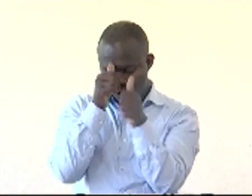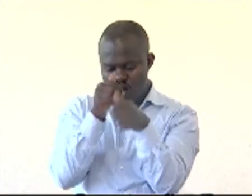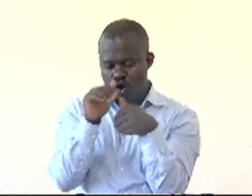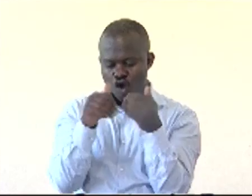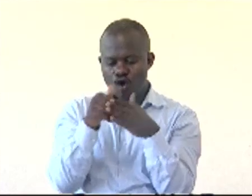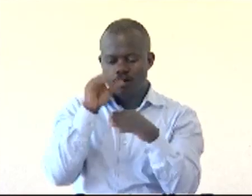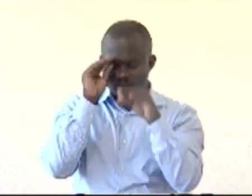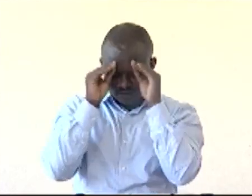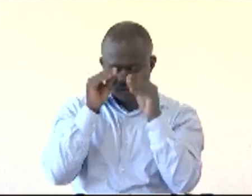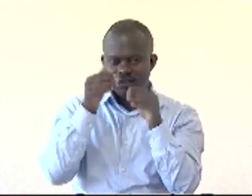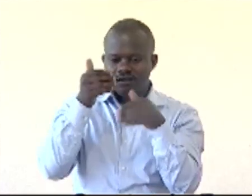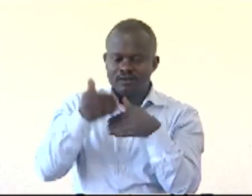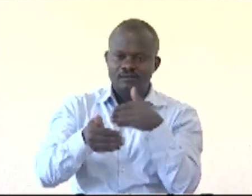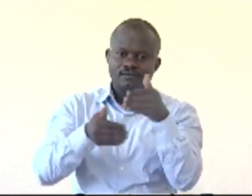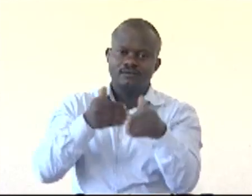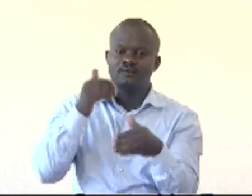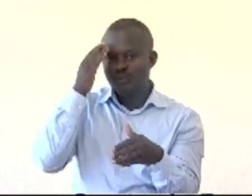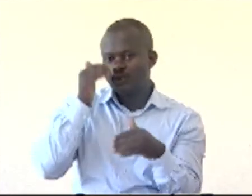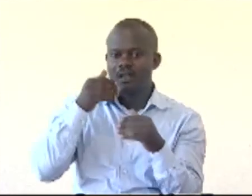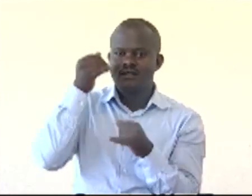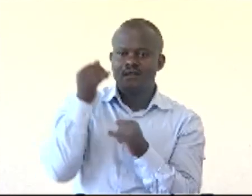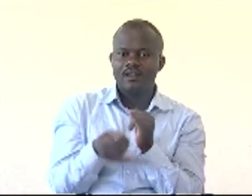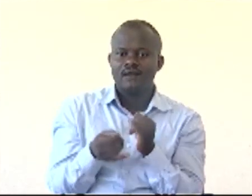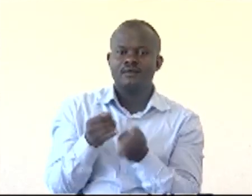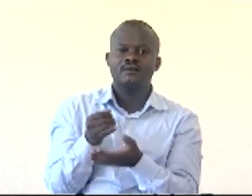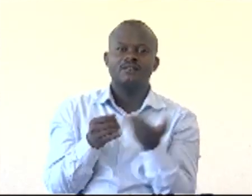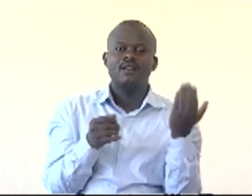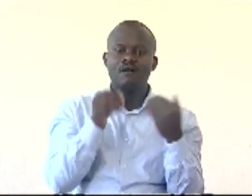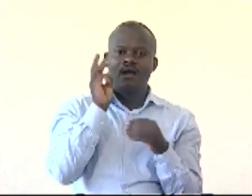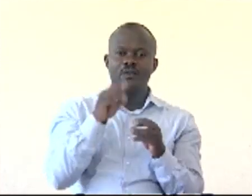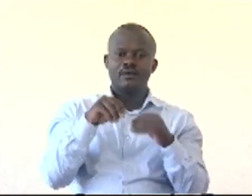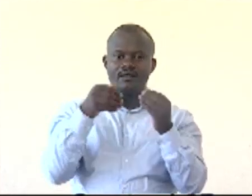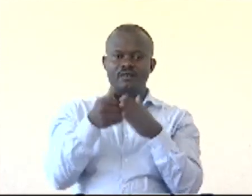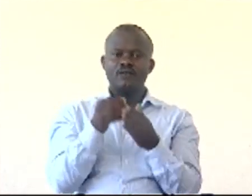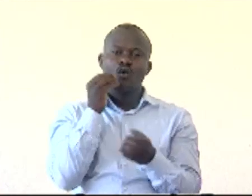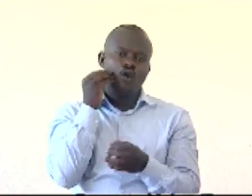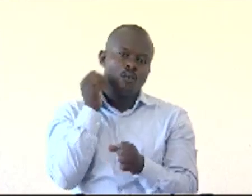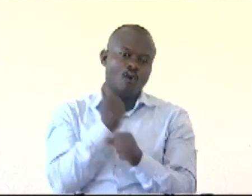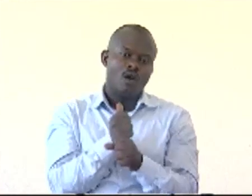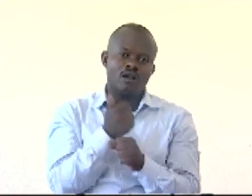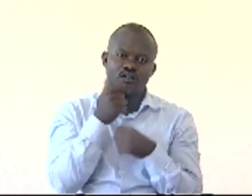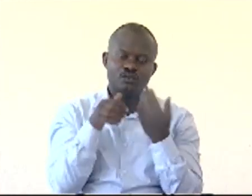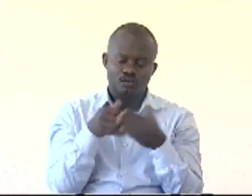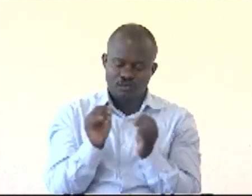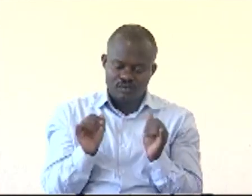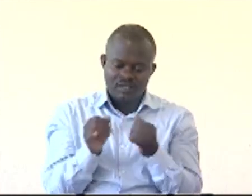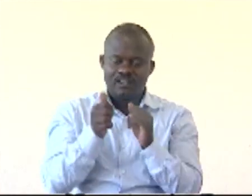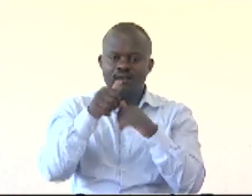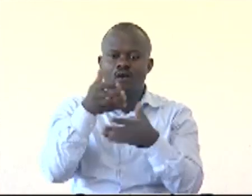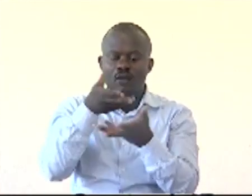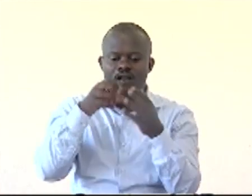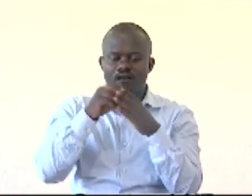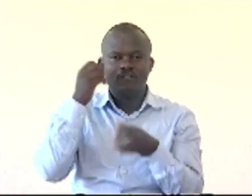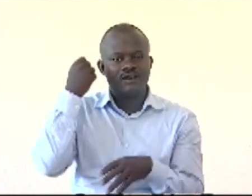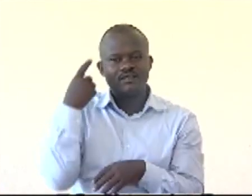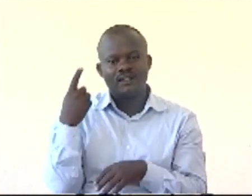lesson, because at the end of the lesson, I will give you homework to test your level of